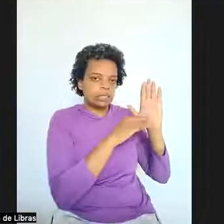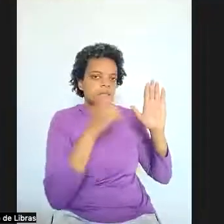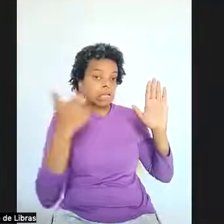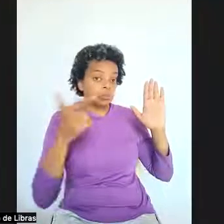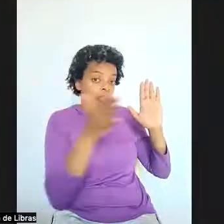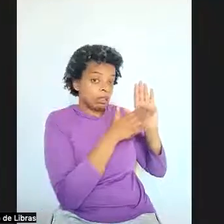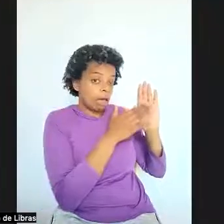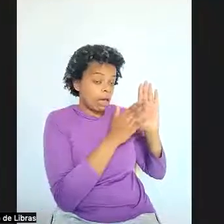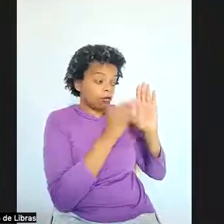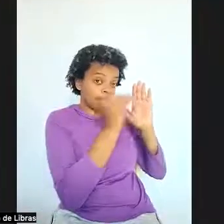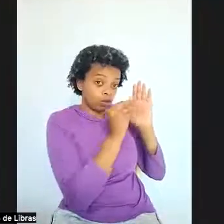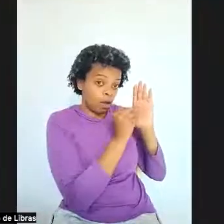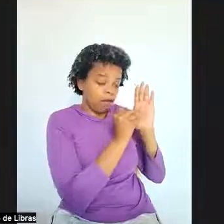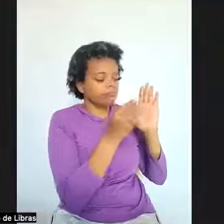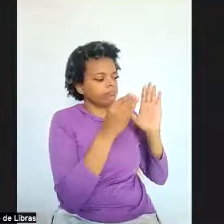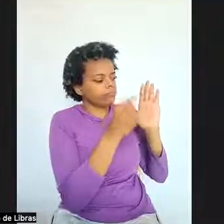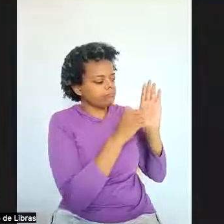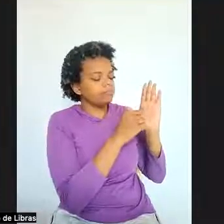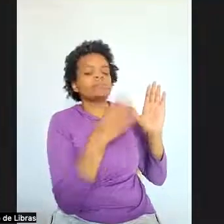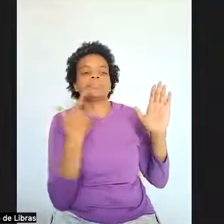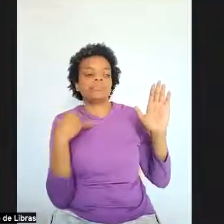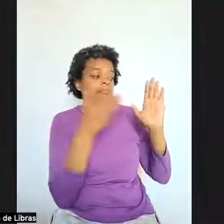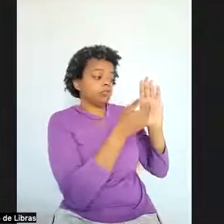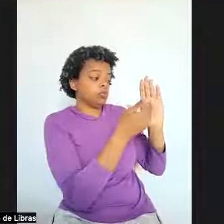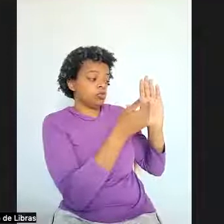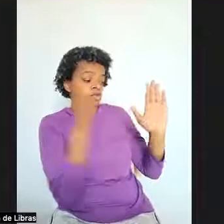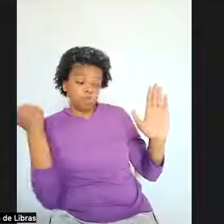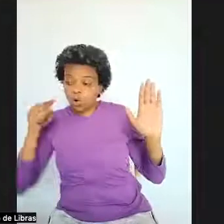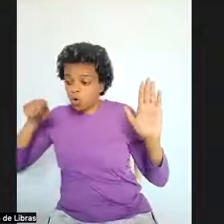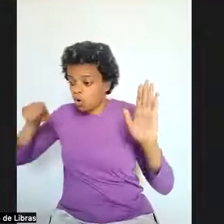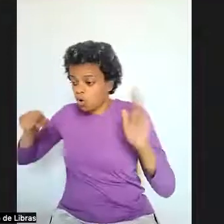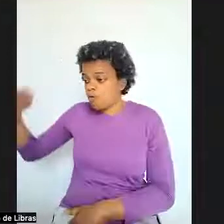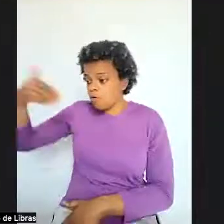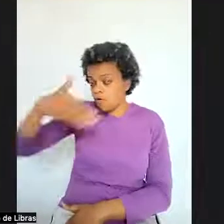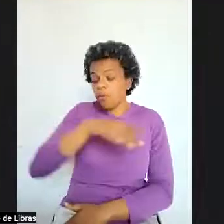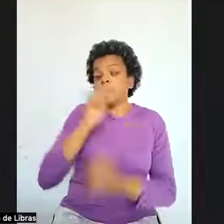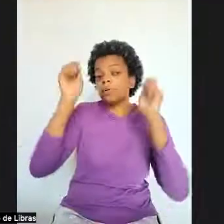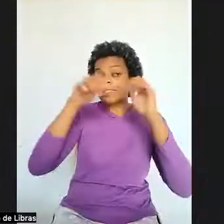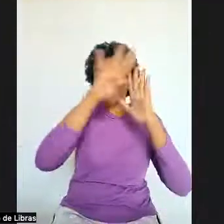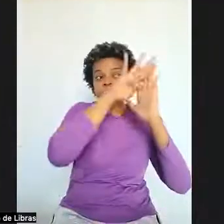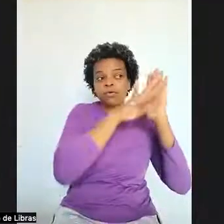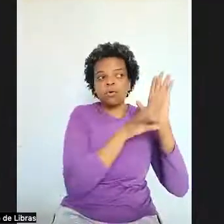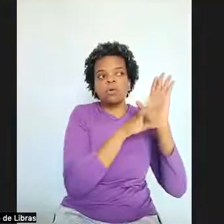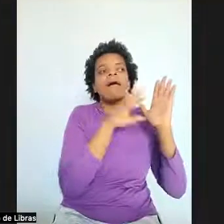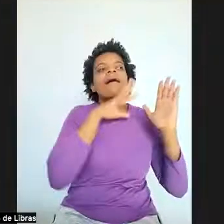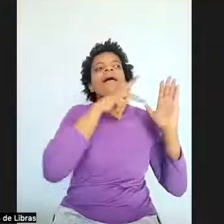saw that the species leaving this category of lack of data in 2018. It was removed from